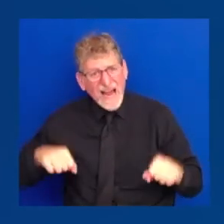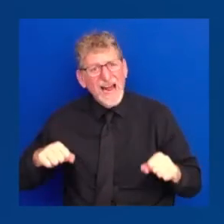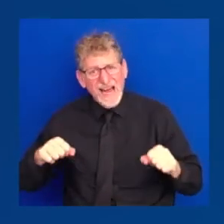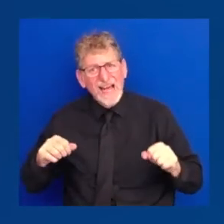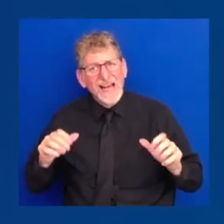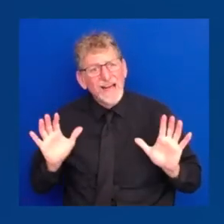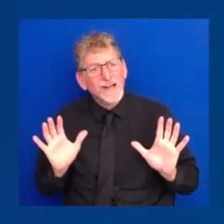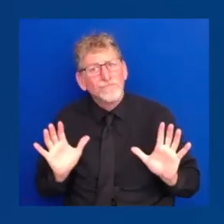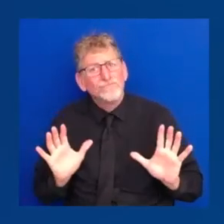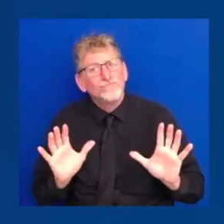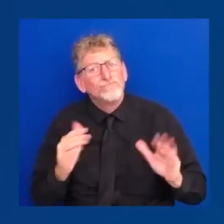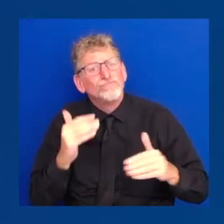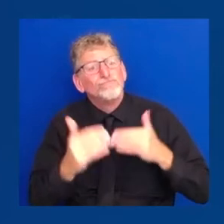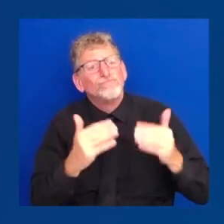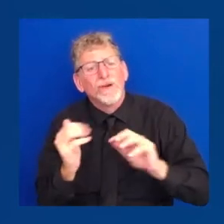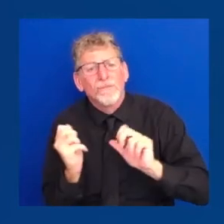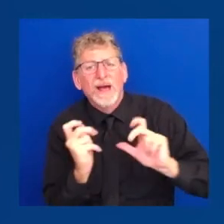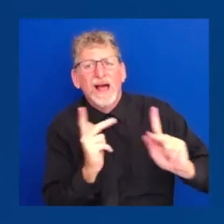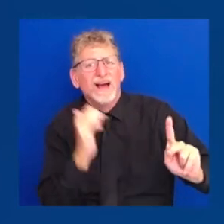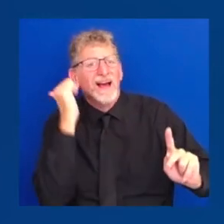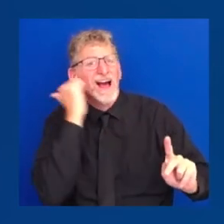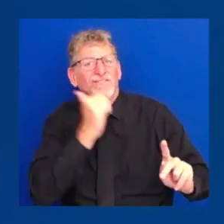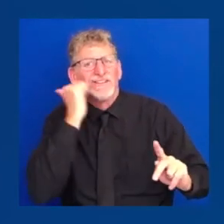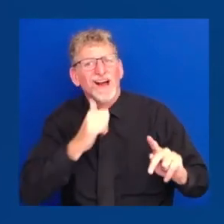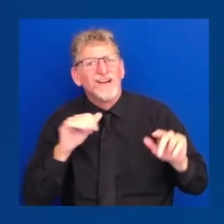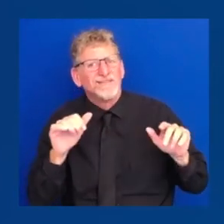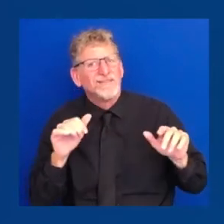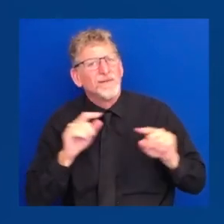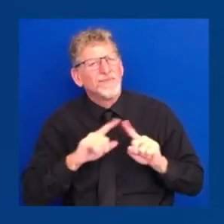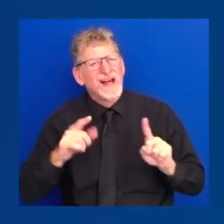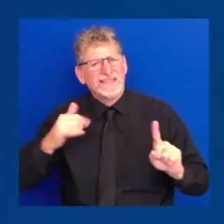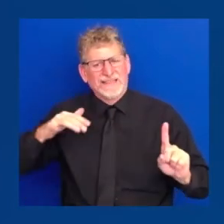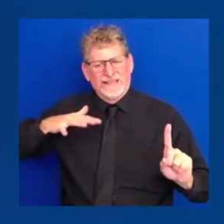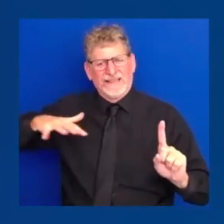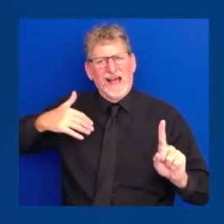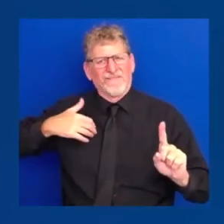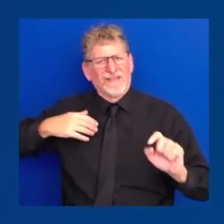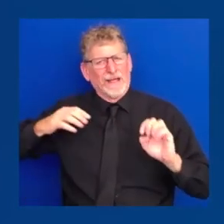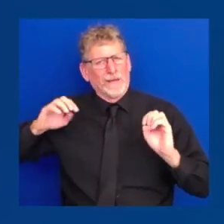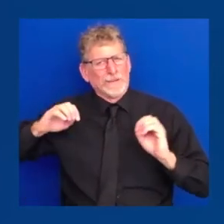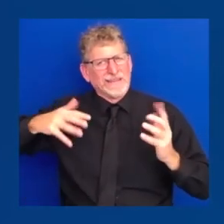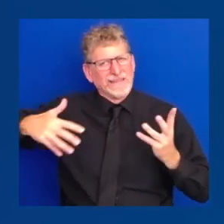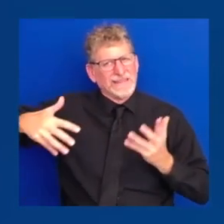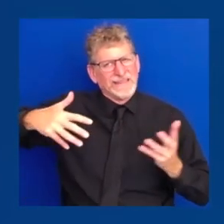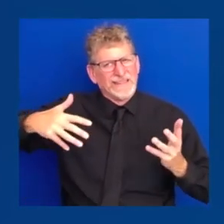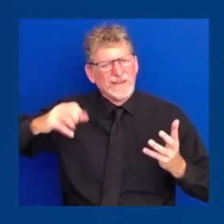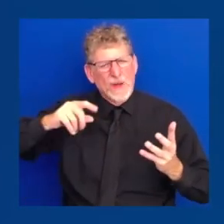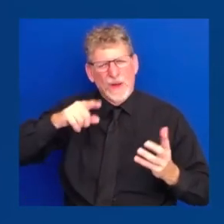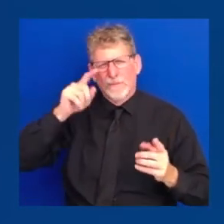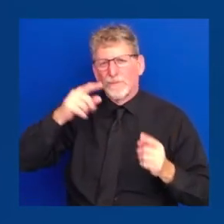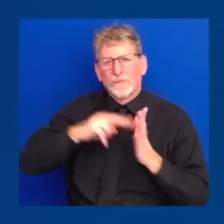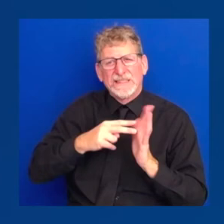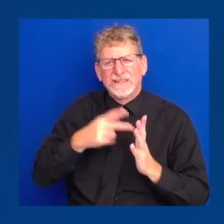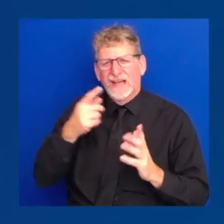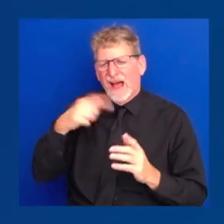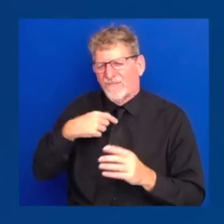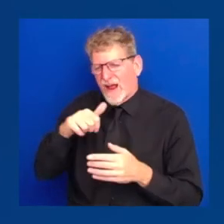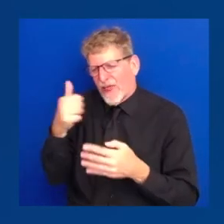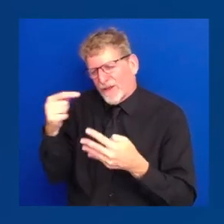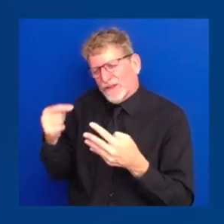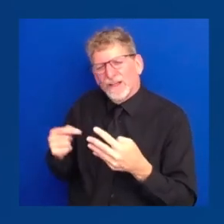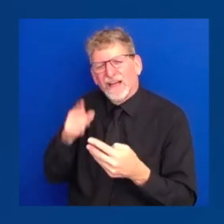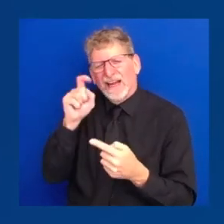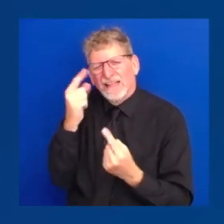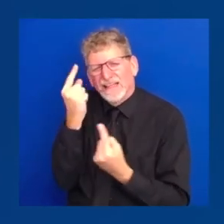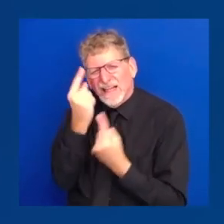an emergency, where there are other things that are important that one can do in much greater ease when you are in a situation where you're